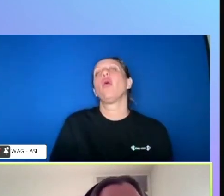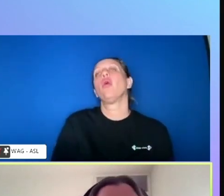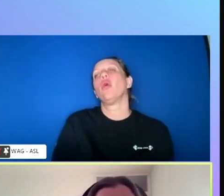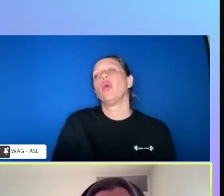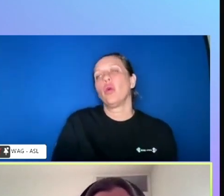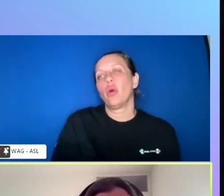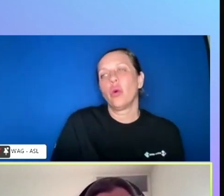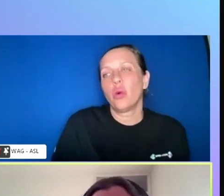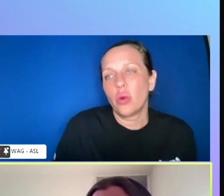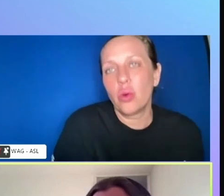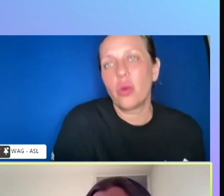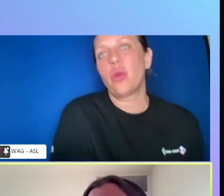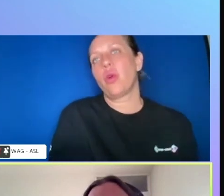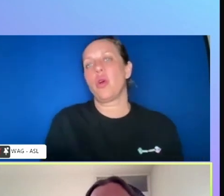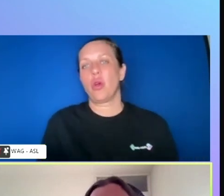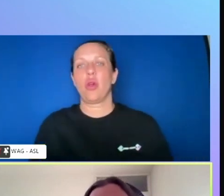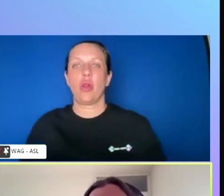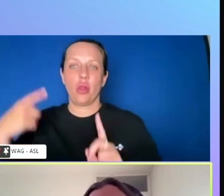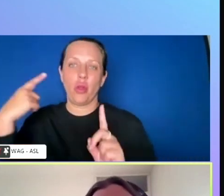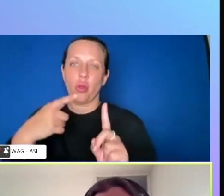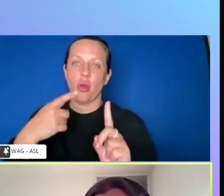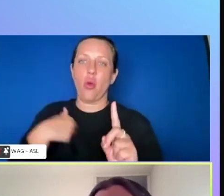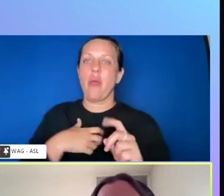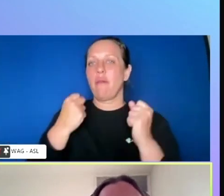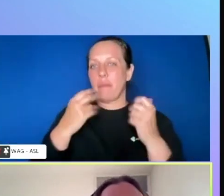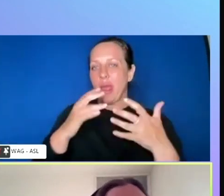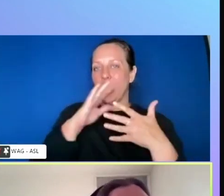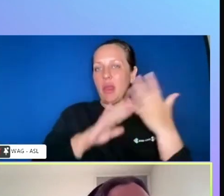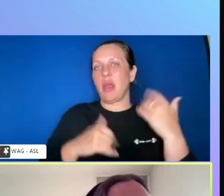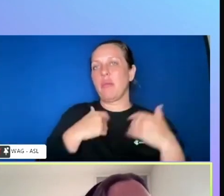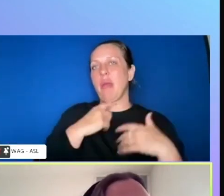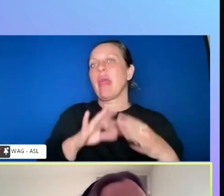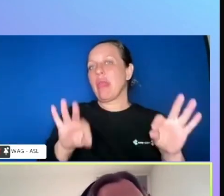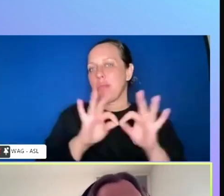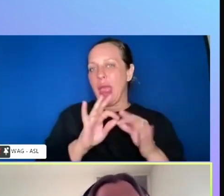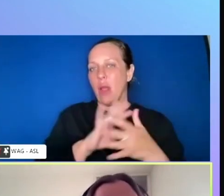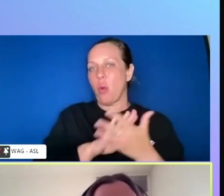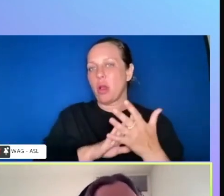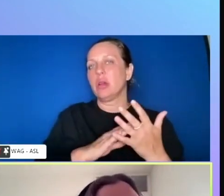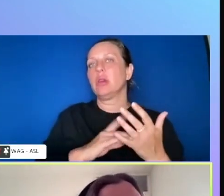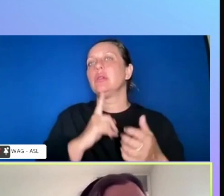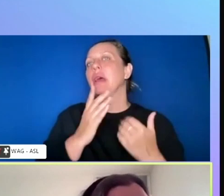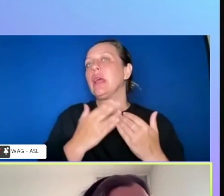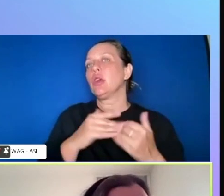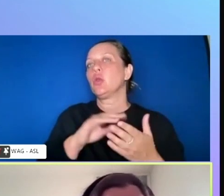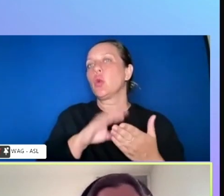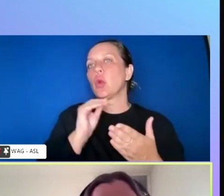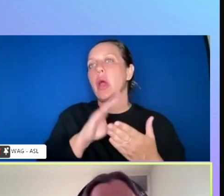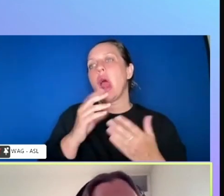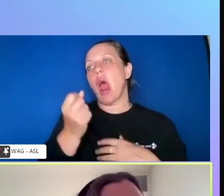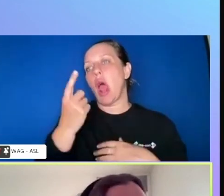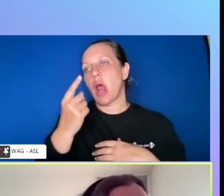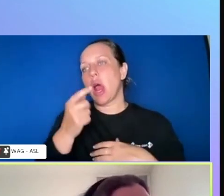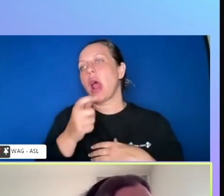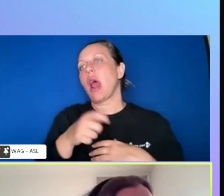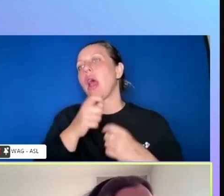the goal for WCAG 3. There's a number of them, but these are, I think the main ones is to make it easier to learn and understand